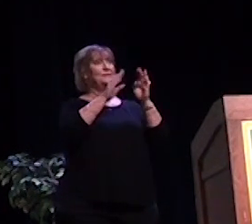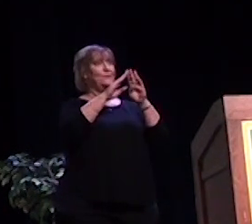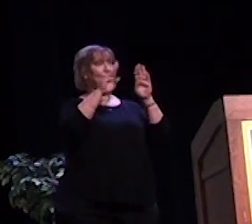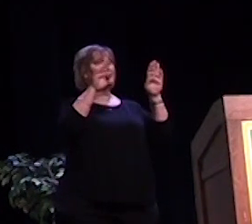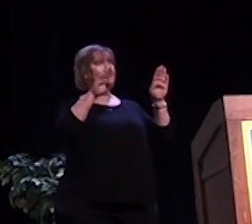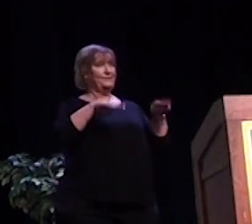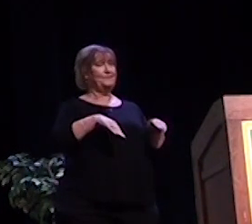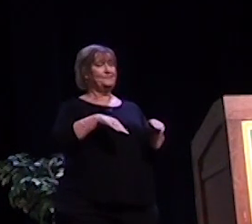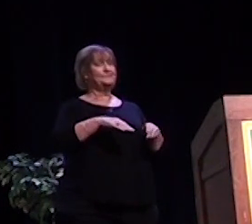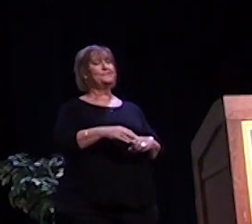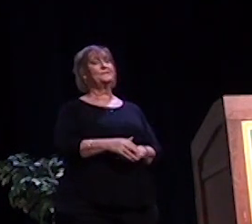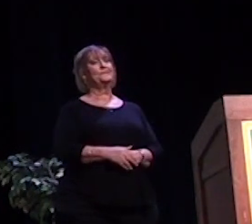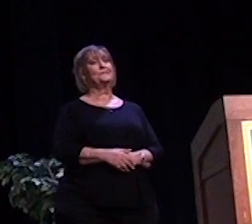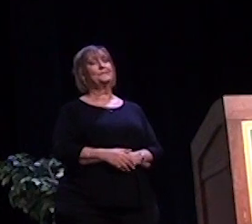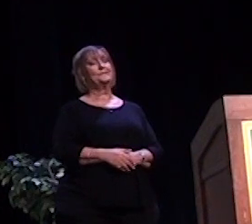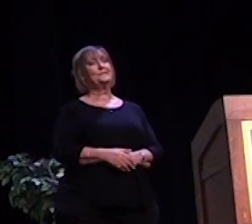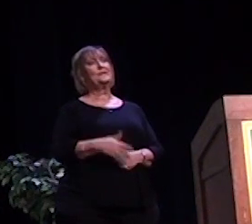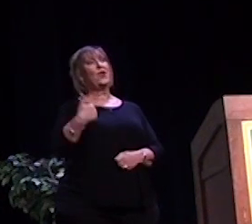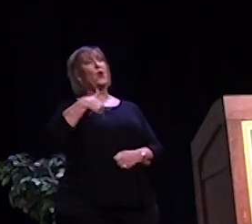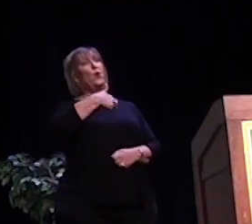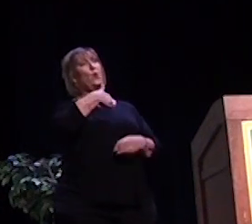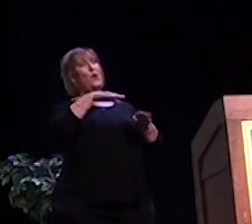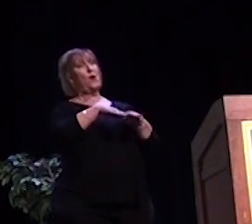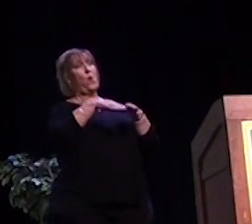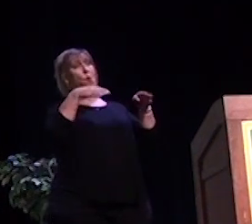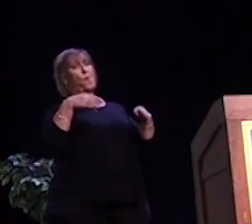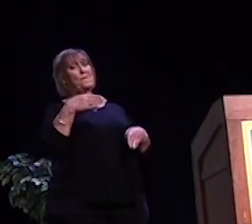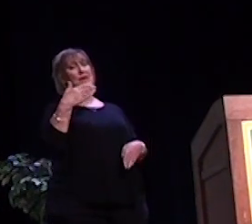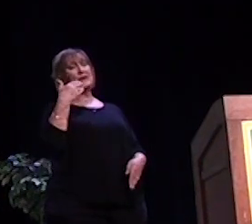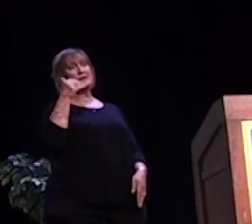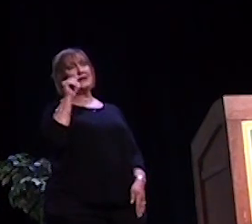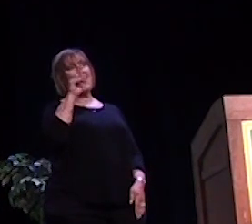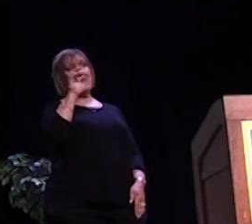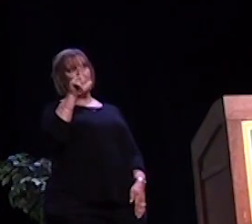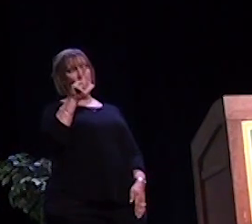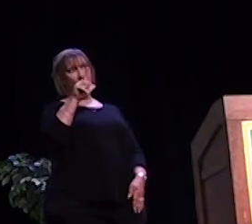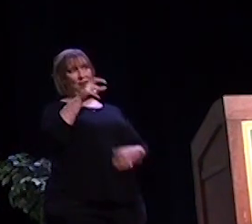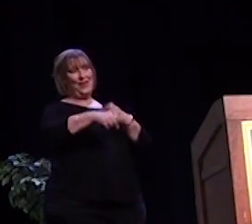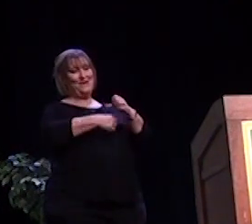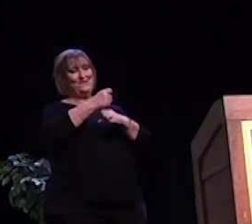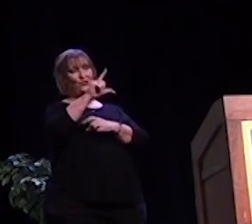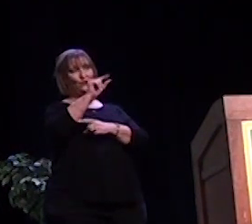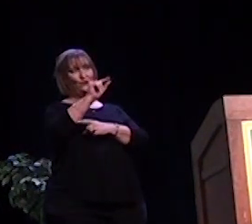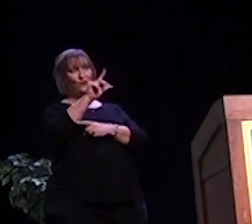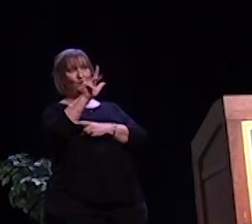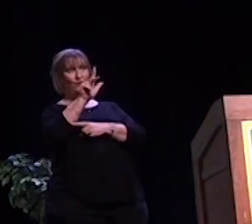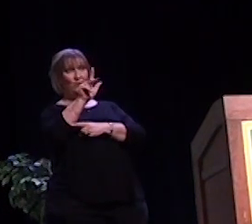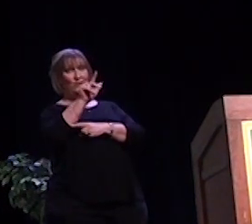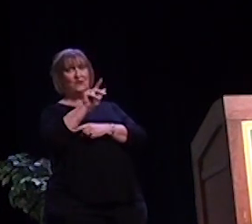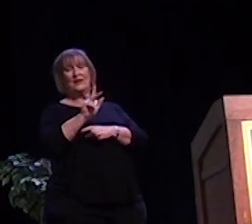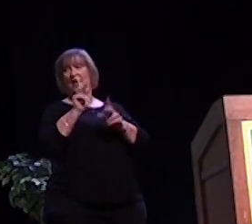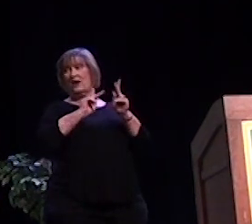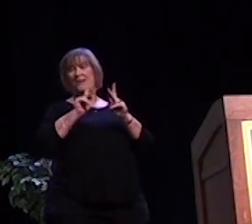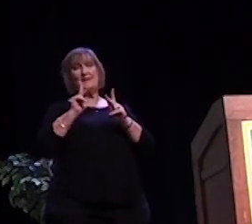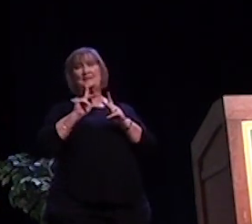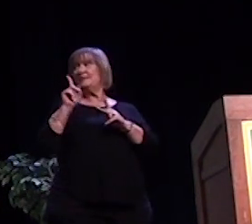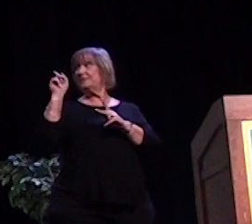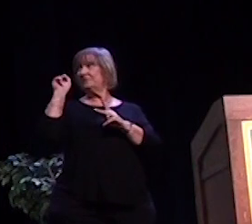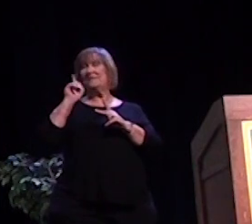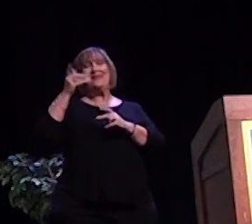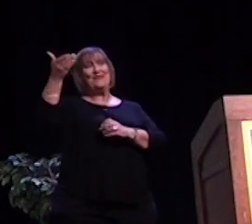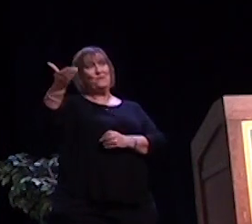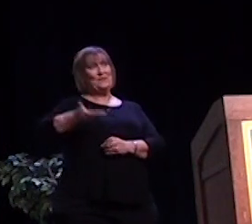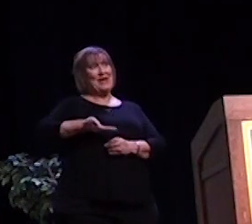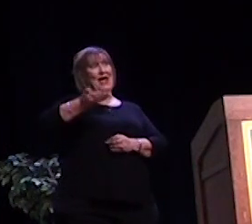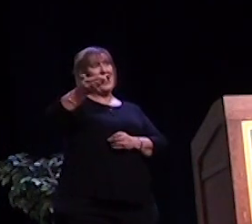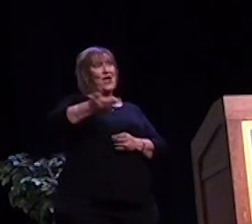housing. We opened in April of 2023, and all of these folks that we're highlighting have been